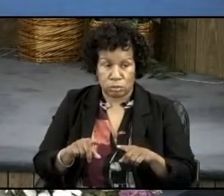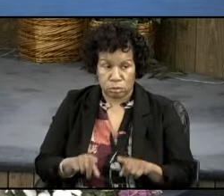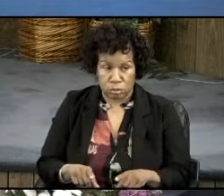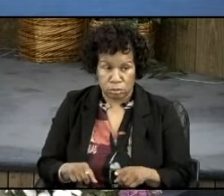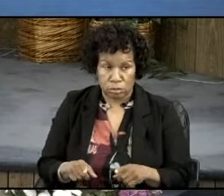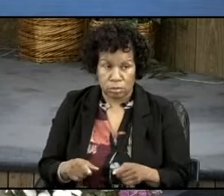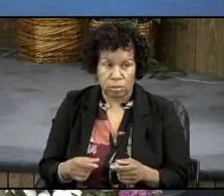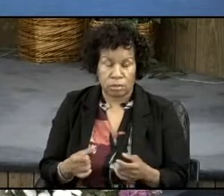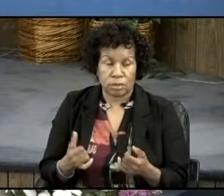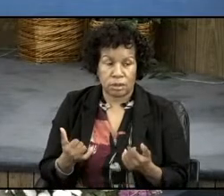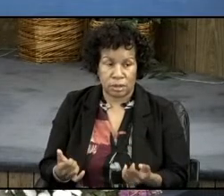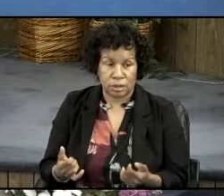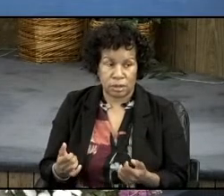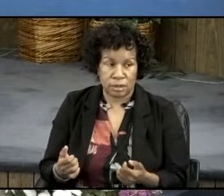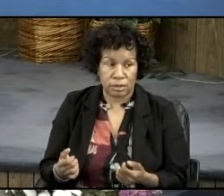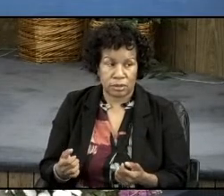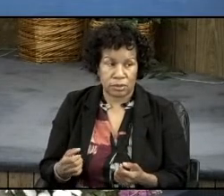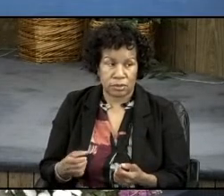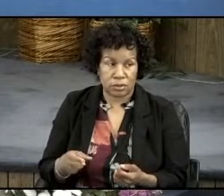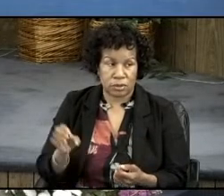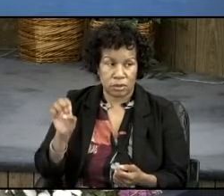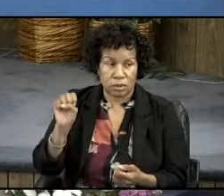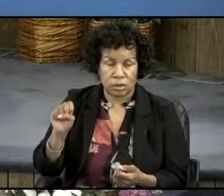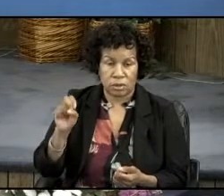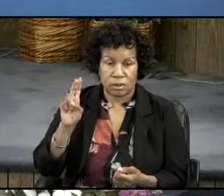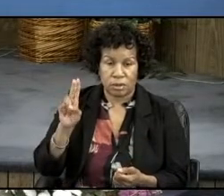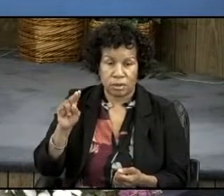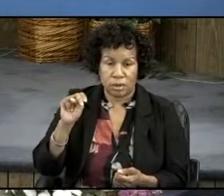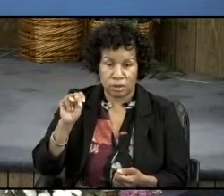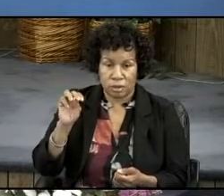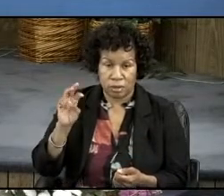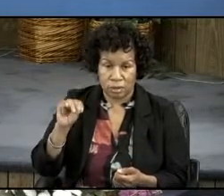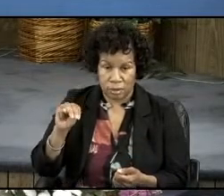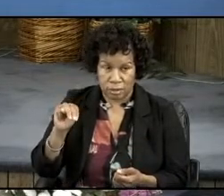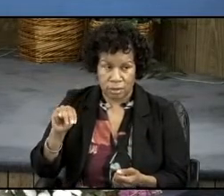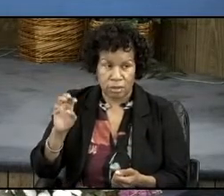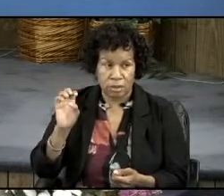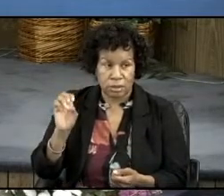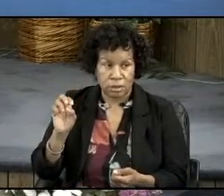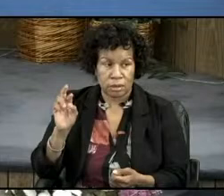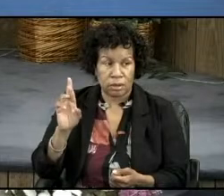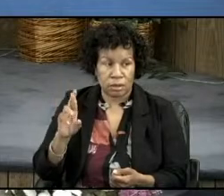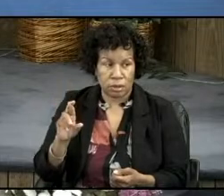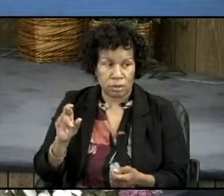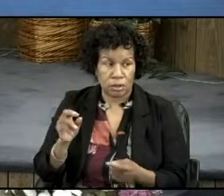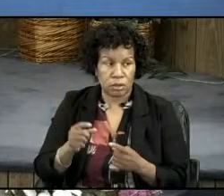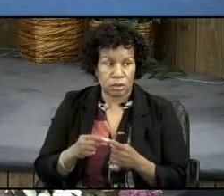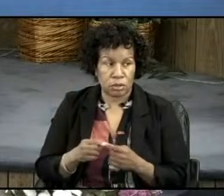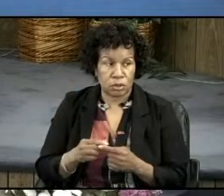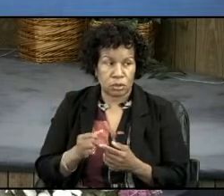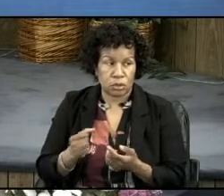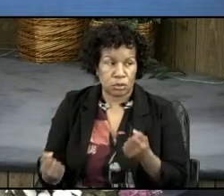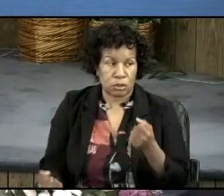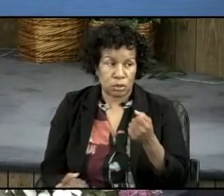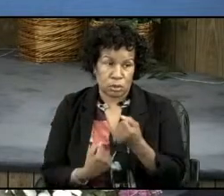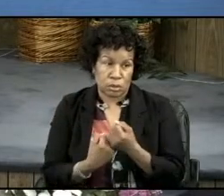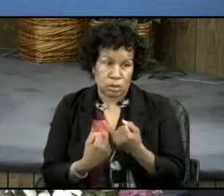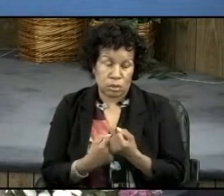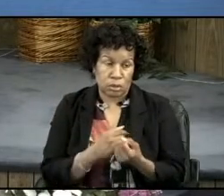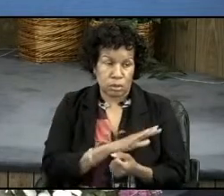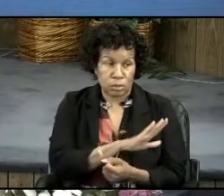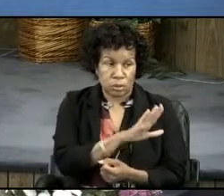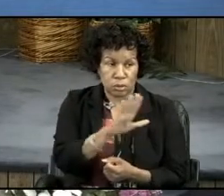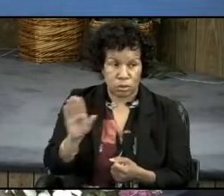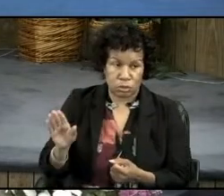order to get it all out my system, because you know I got to give birth to it, in order to get it out my system, I got to run it through the